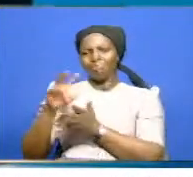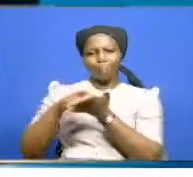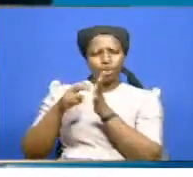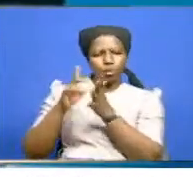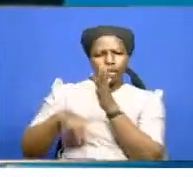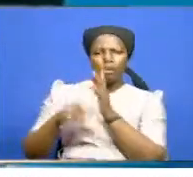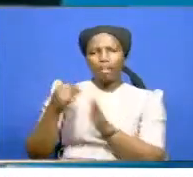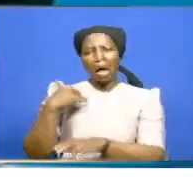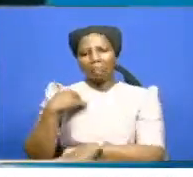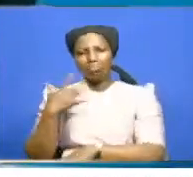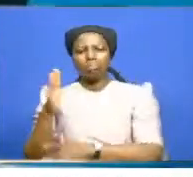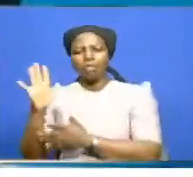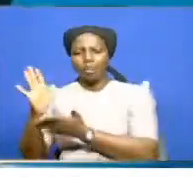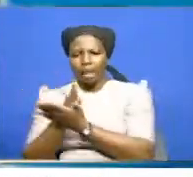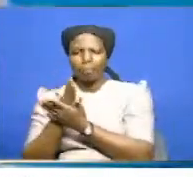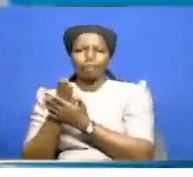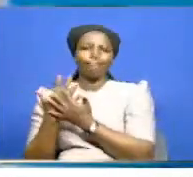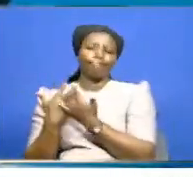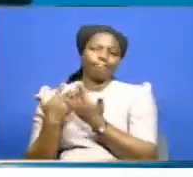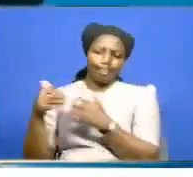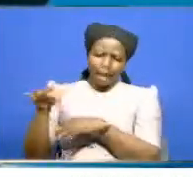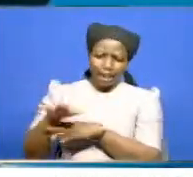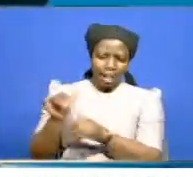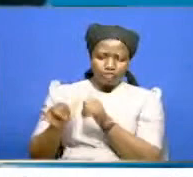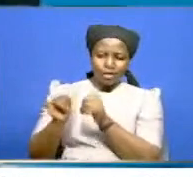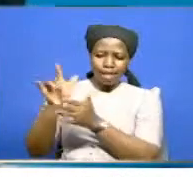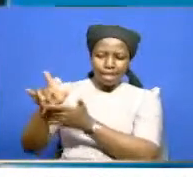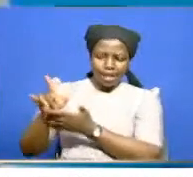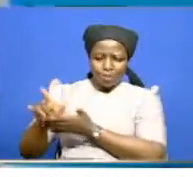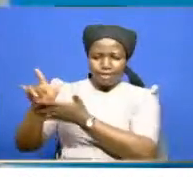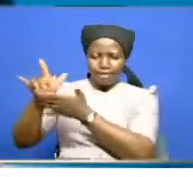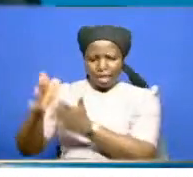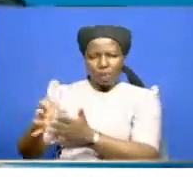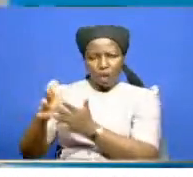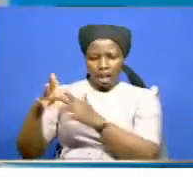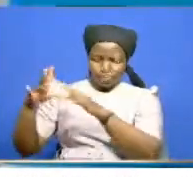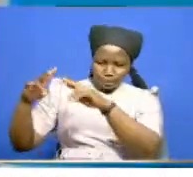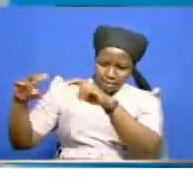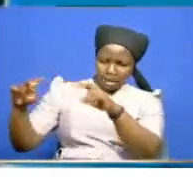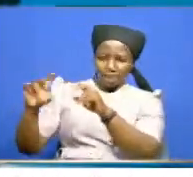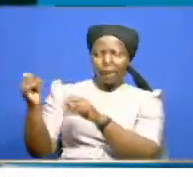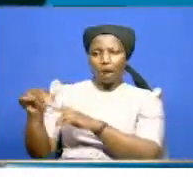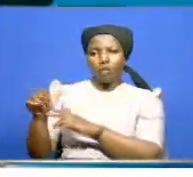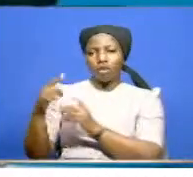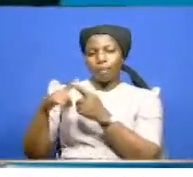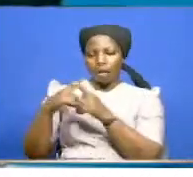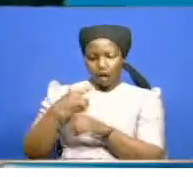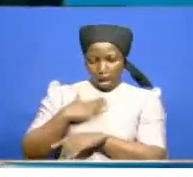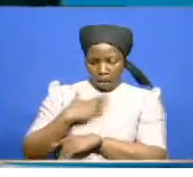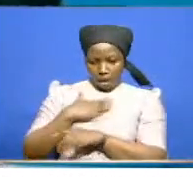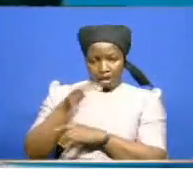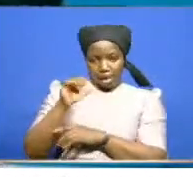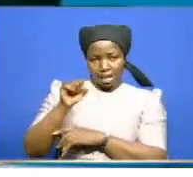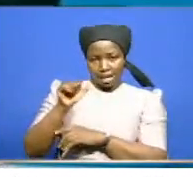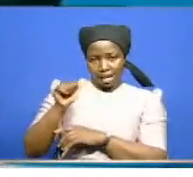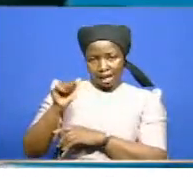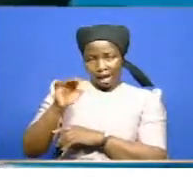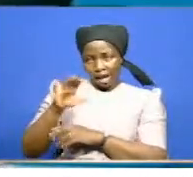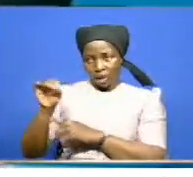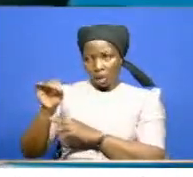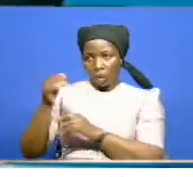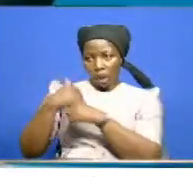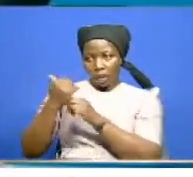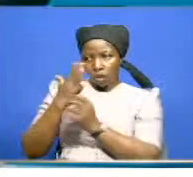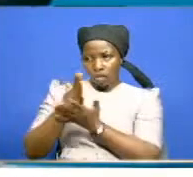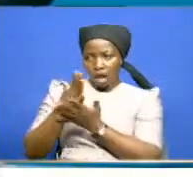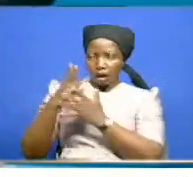areas that the lender didn't look at. But at Jijenge Credit, we ensure that we do a thorough